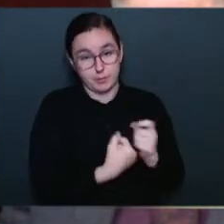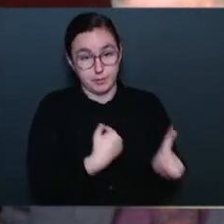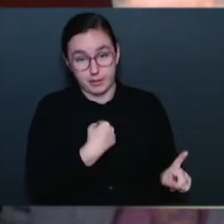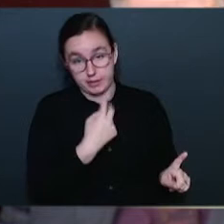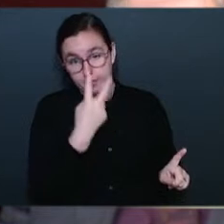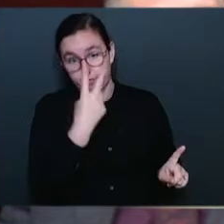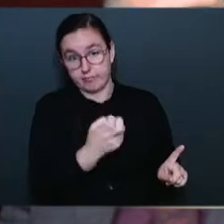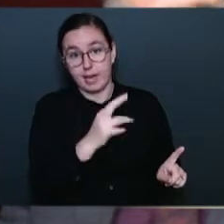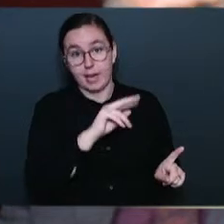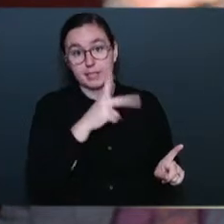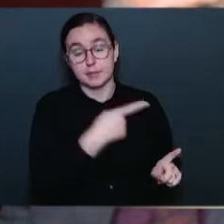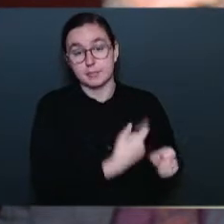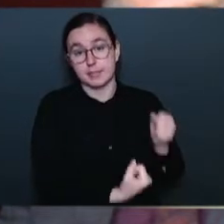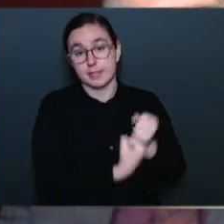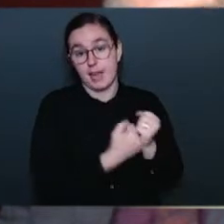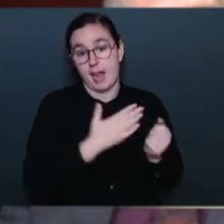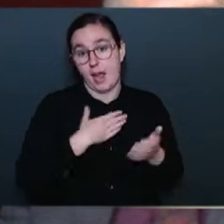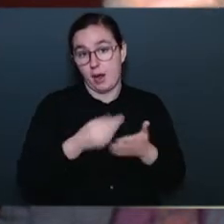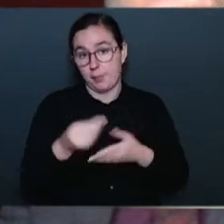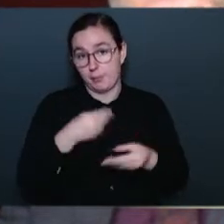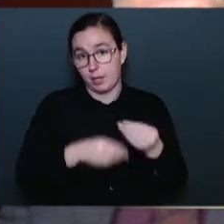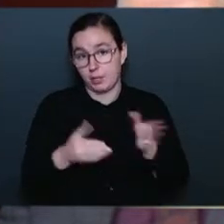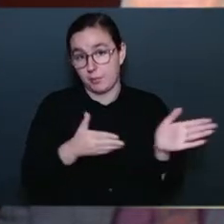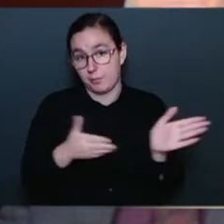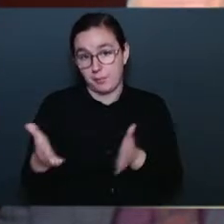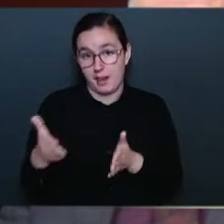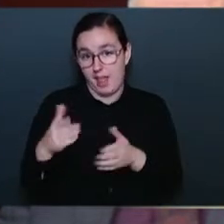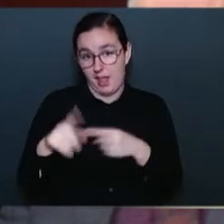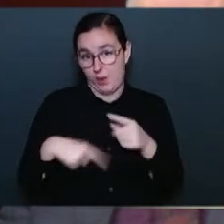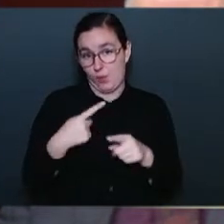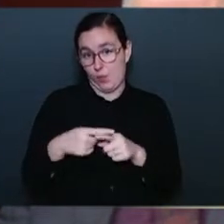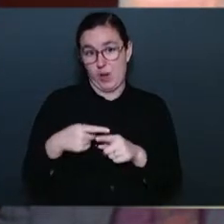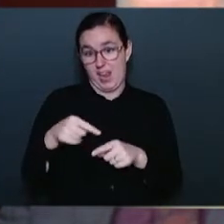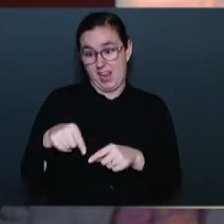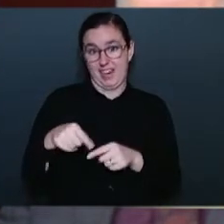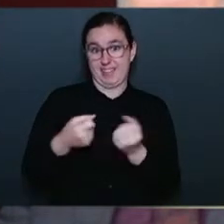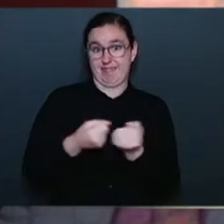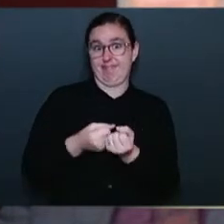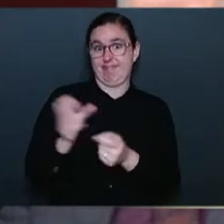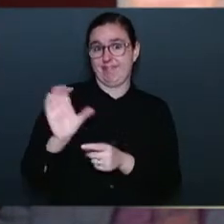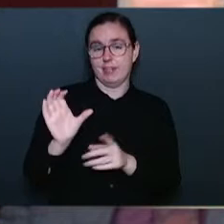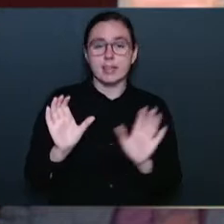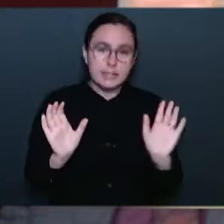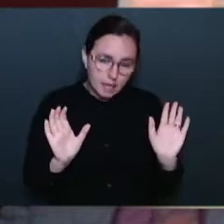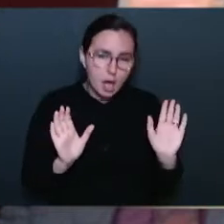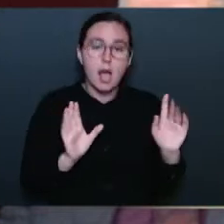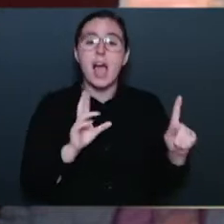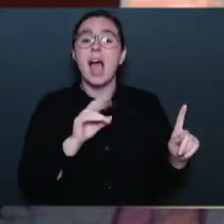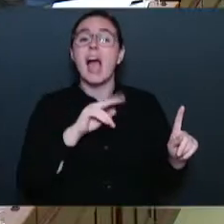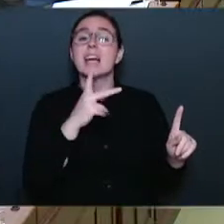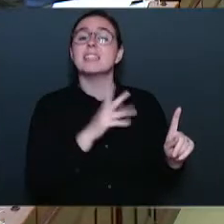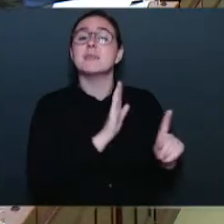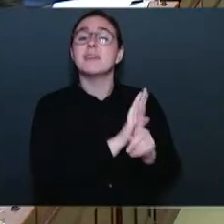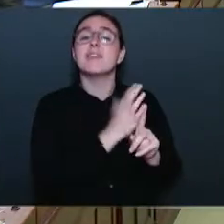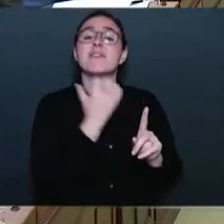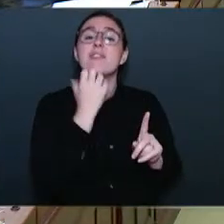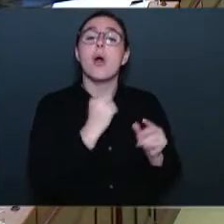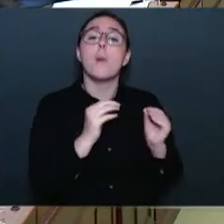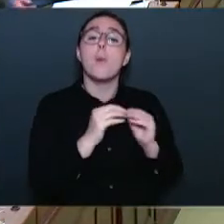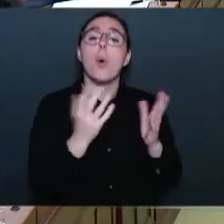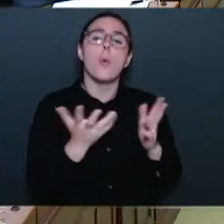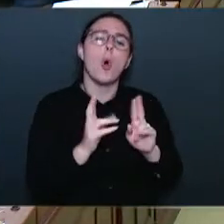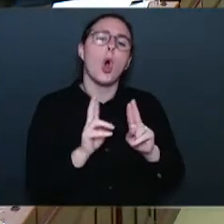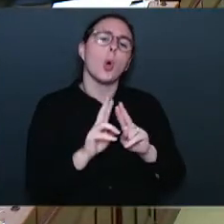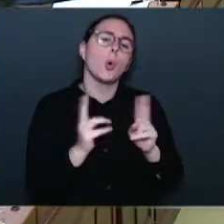knows the NDP cares more about their big union bosses and Gil McGowan than Alberta families and Alberta workers the order